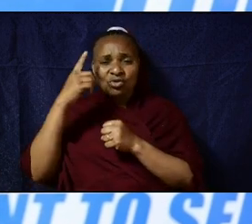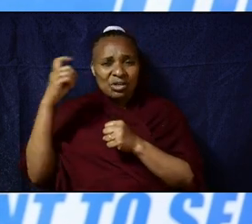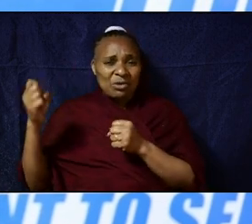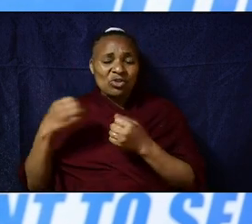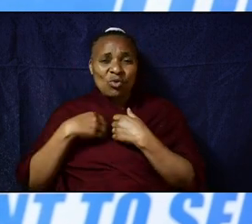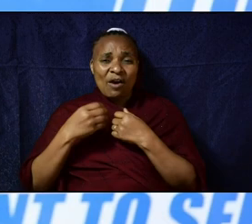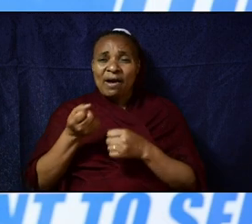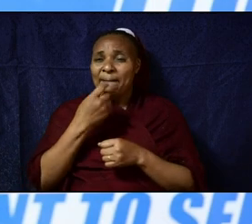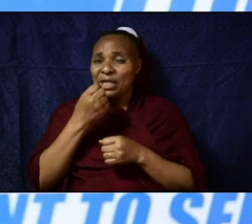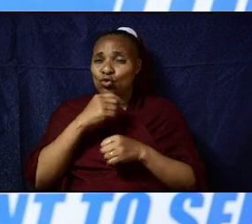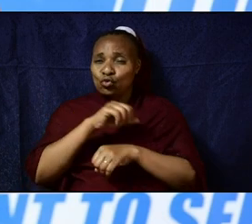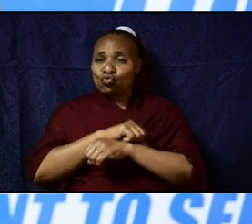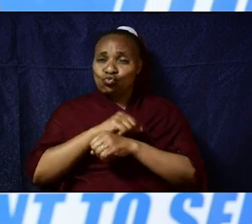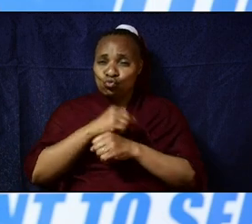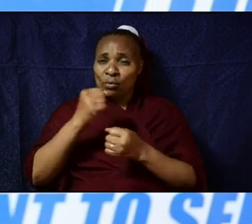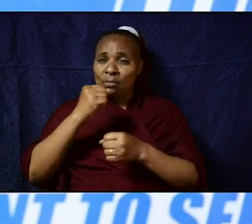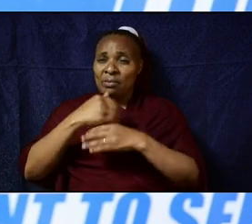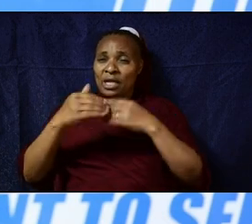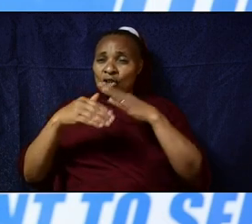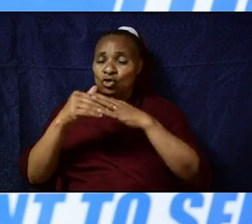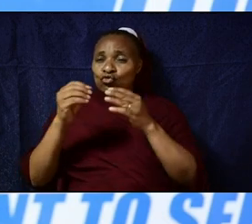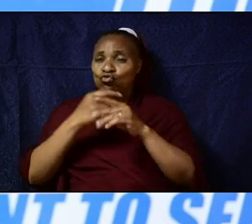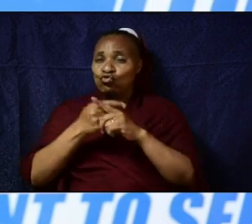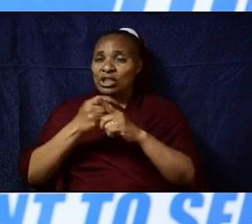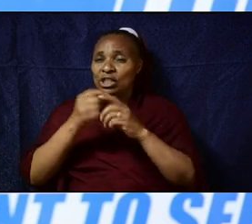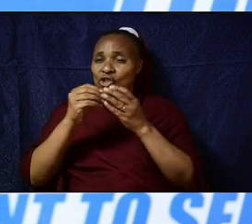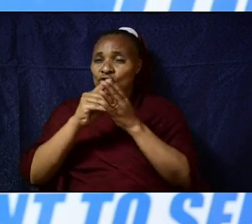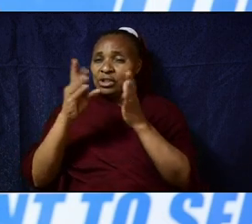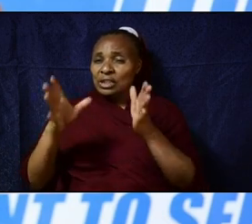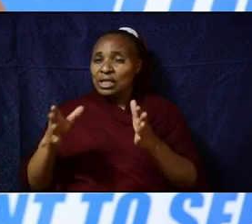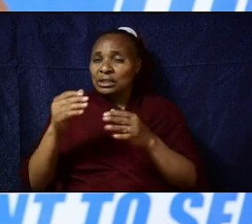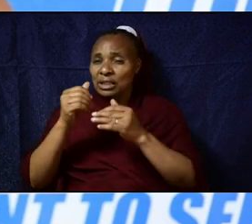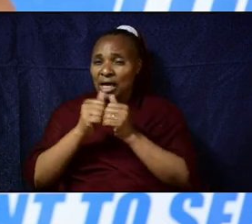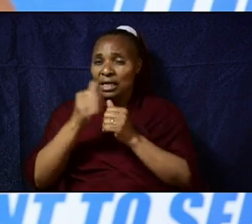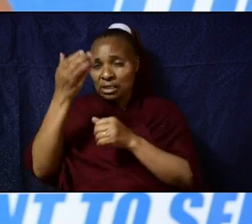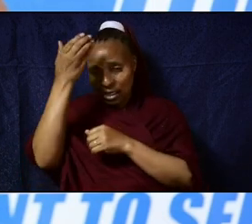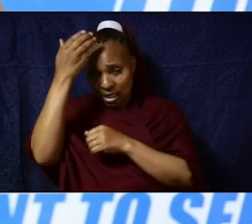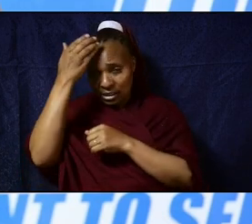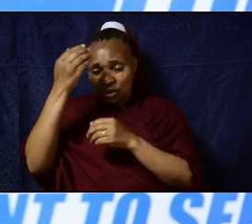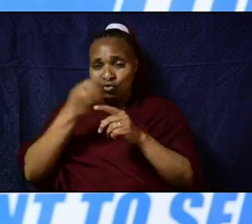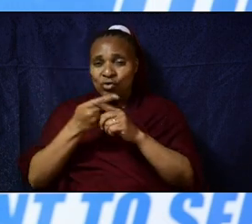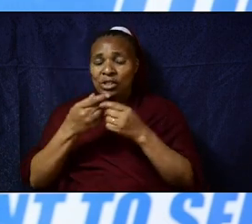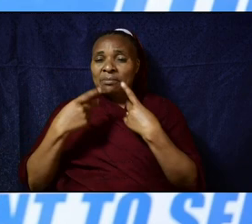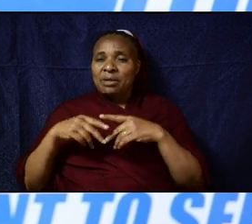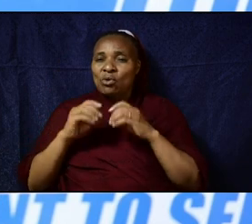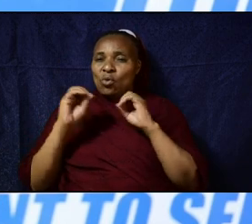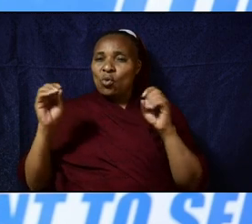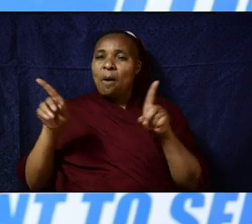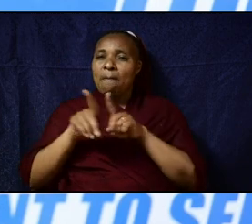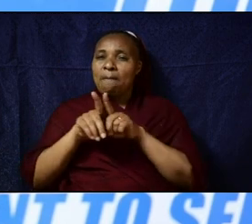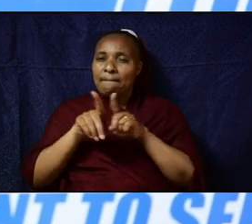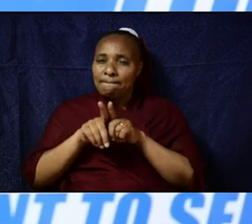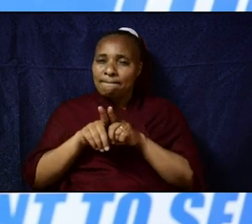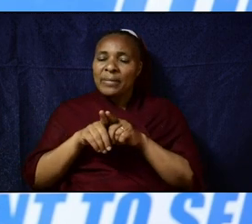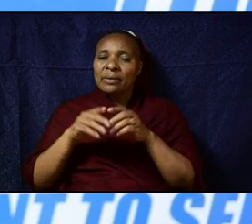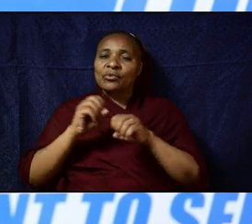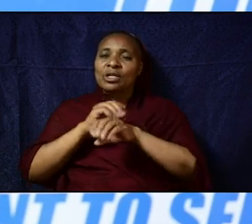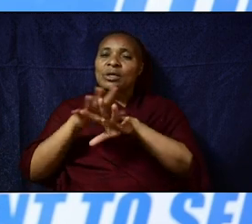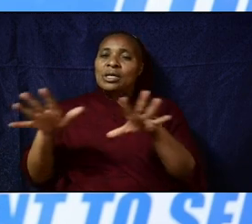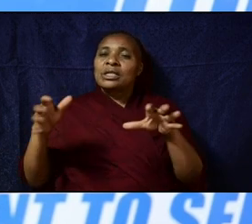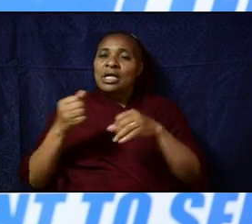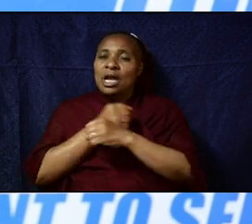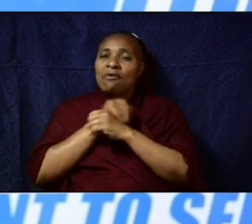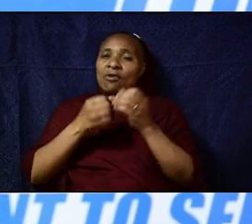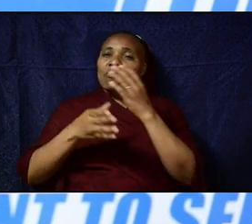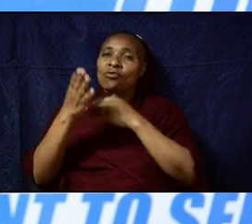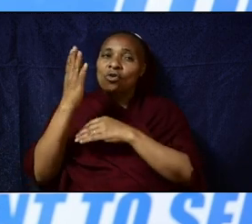built so that they could train doctors and nurses not just in treating people, but also to spread the love of